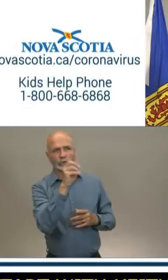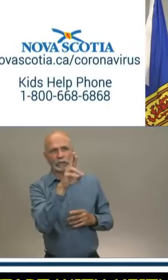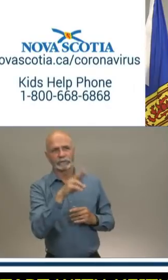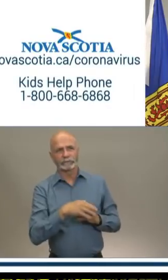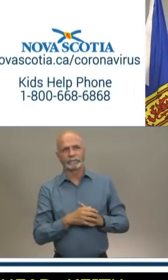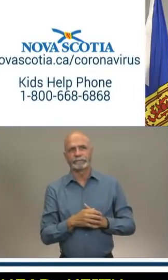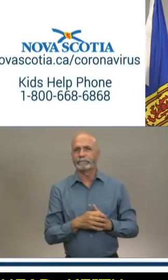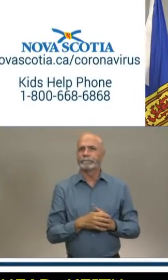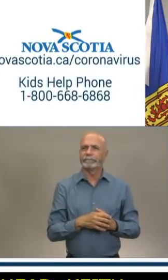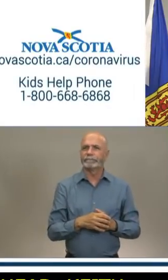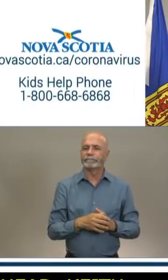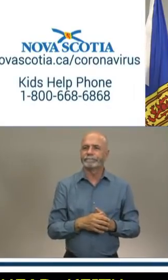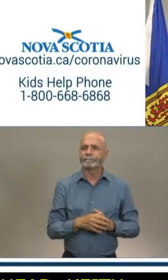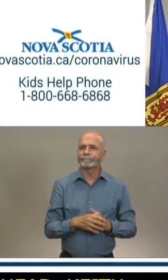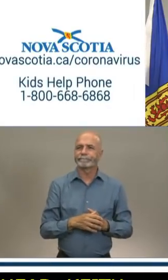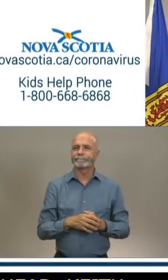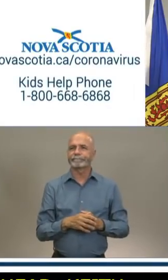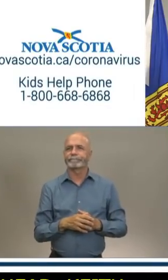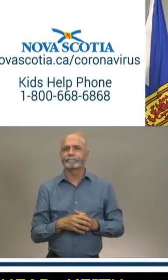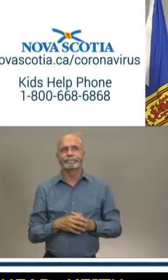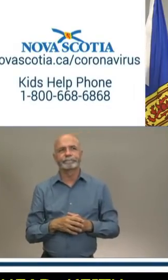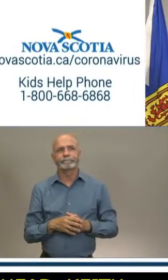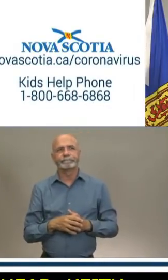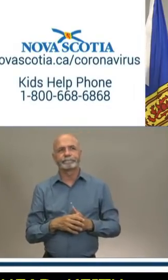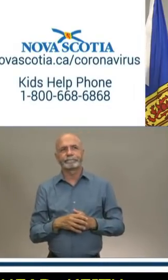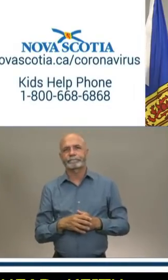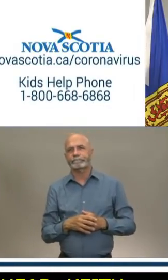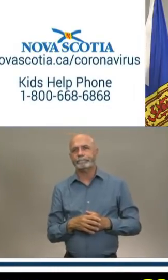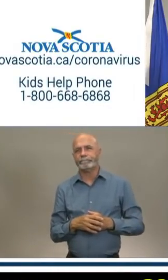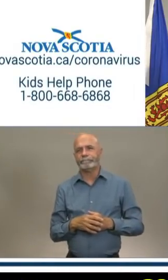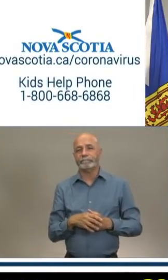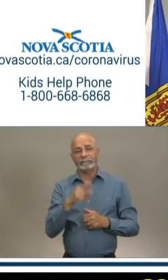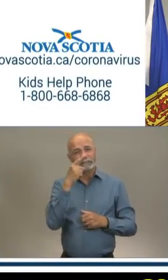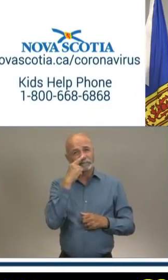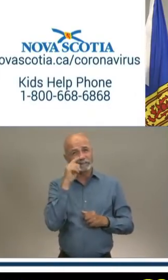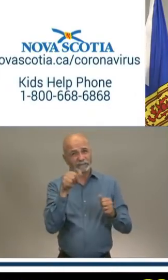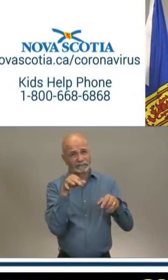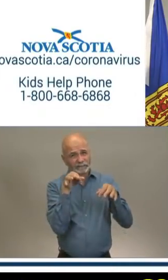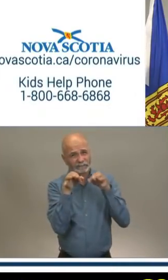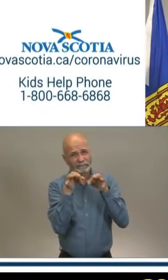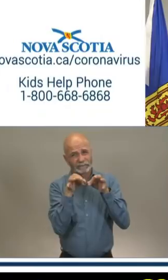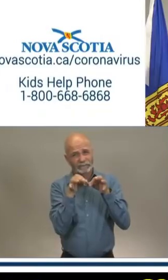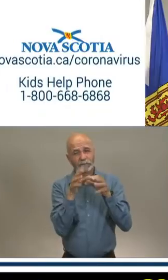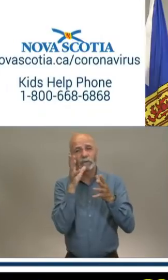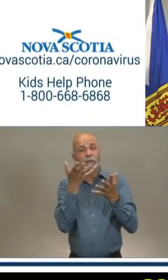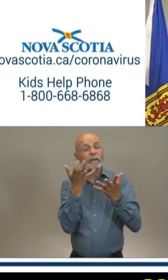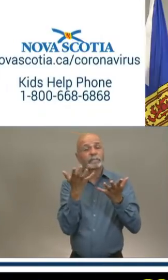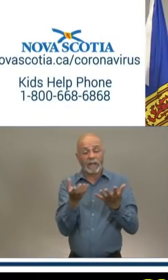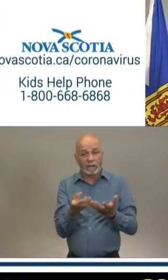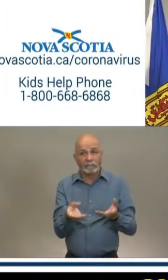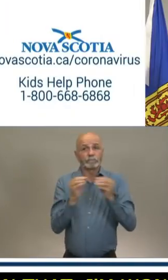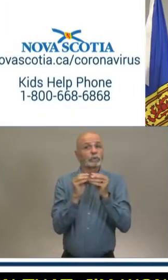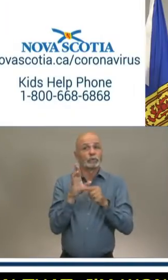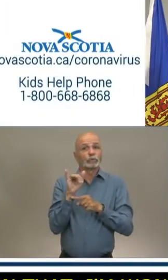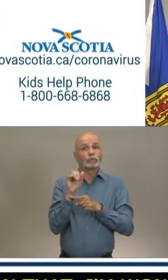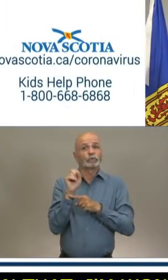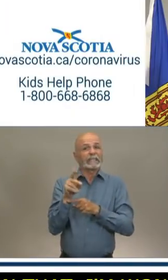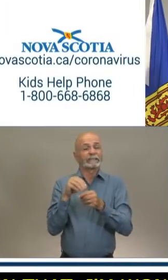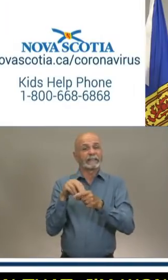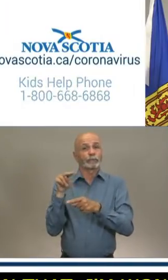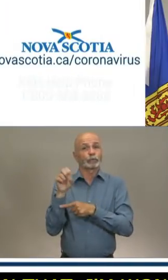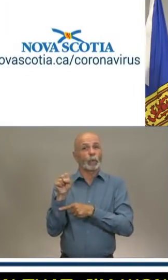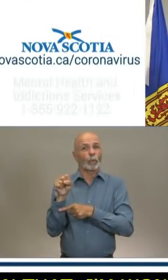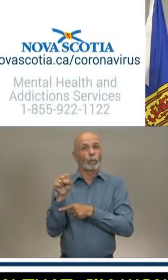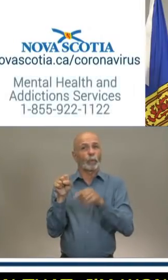could maybe even more articulate what the risk would be to Nova Scotia of opening, let's say, tomorrow with the changes that you've just